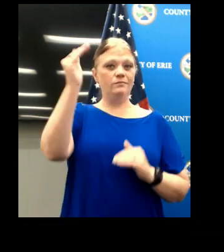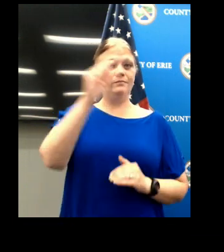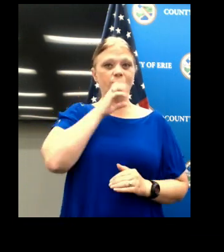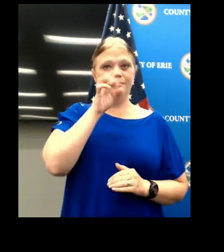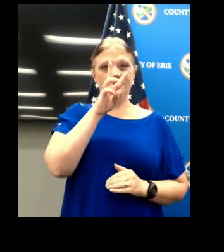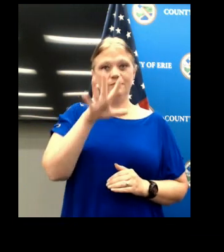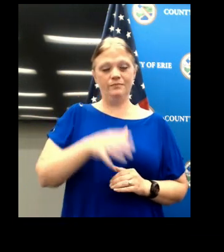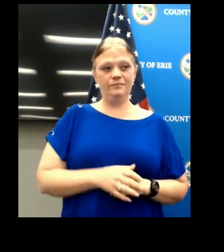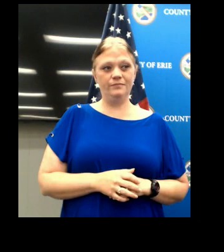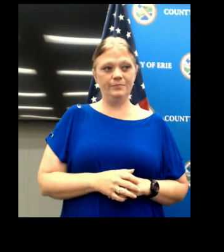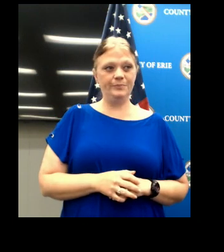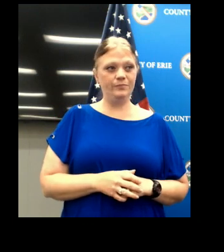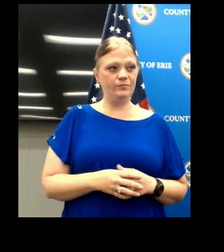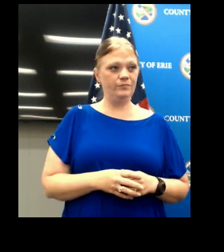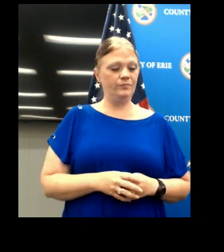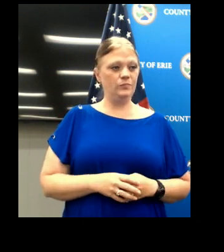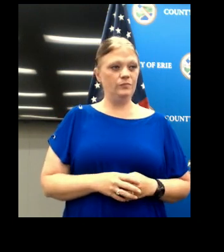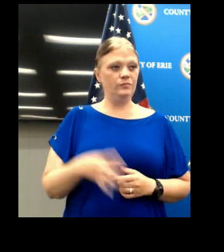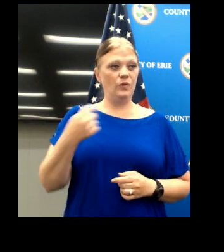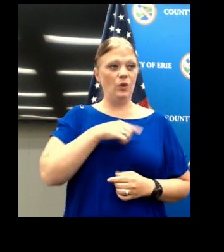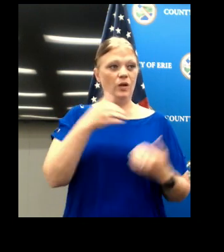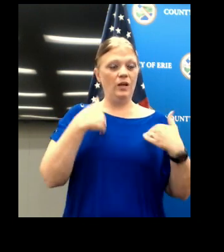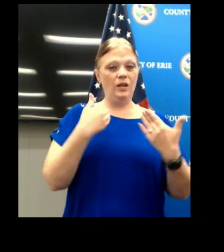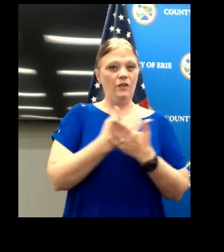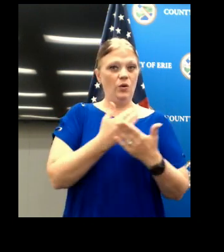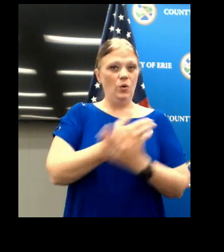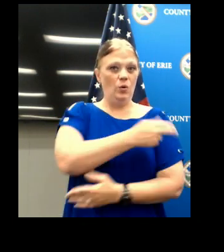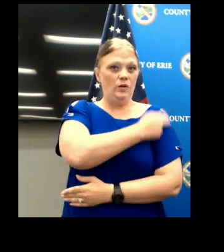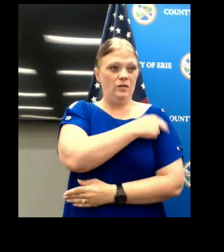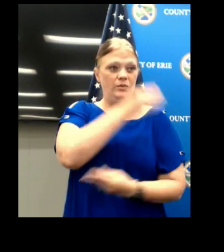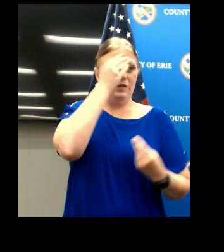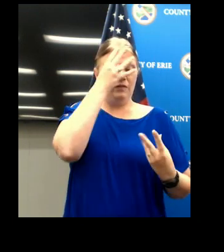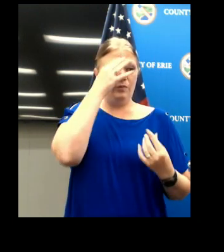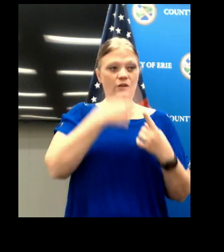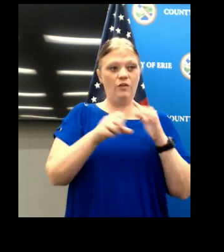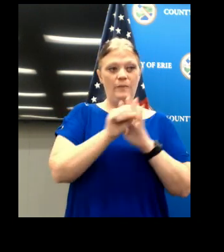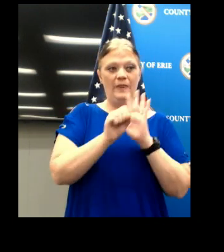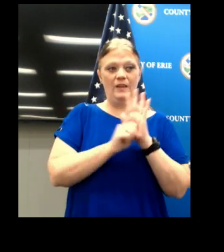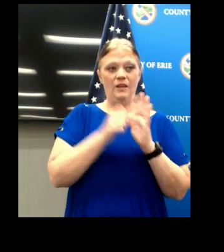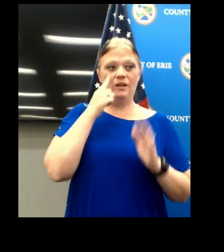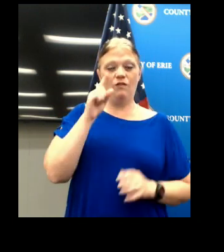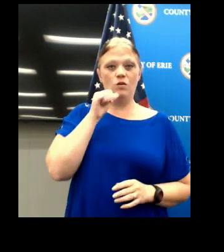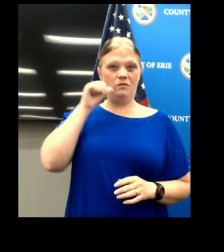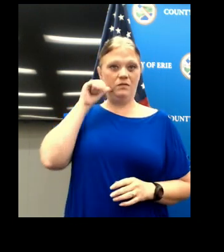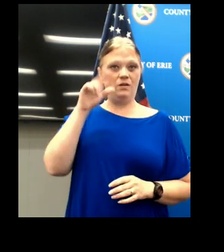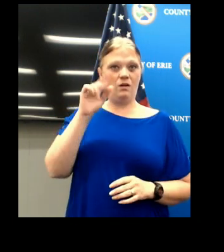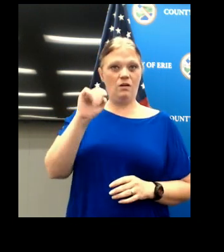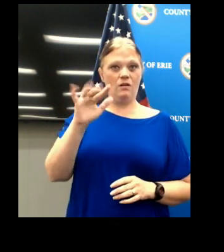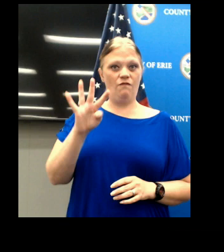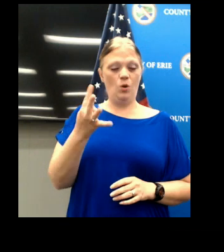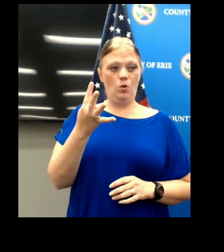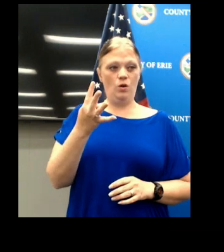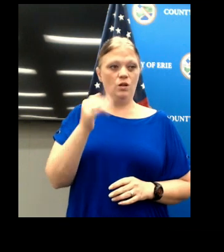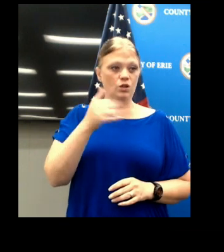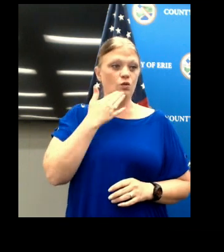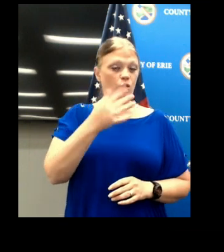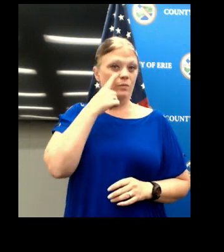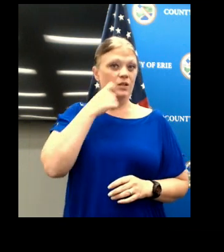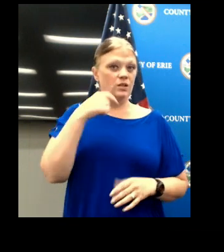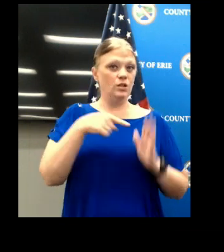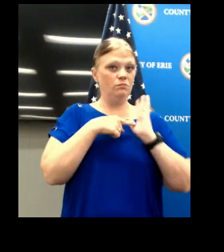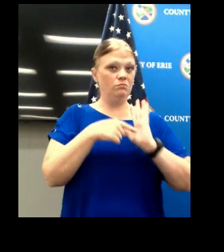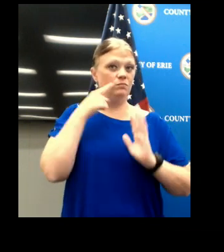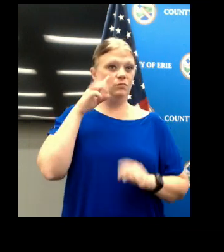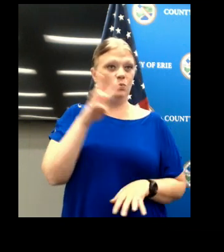65. We do have some new hospitalization data that came from the state for August 4th, and this is good because it actually shows for Western New